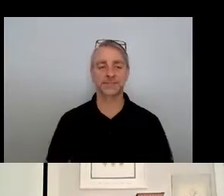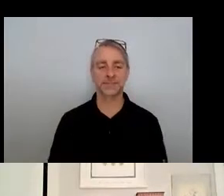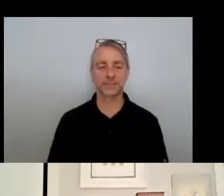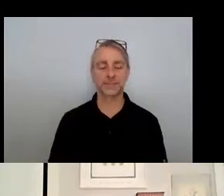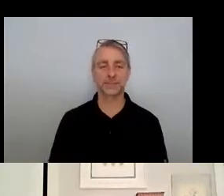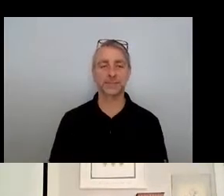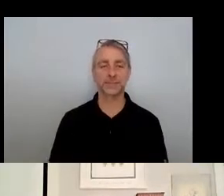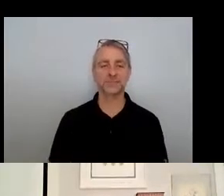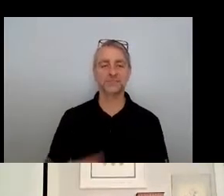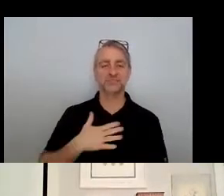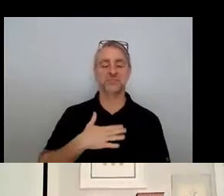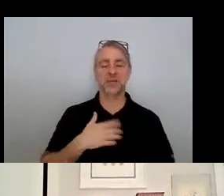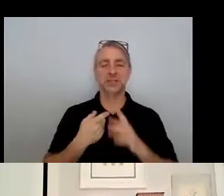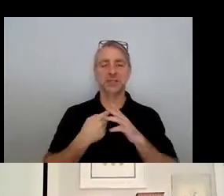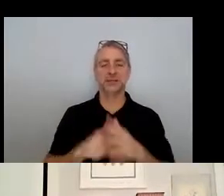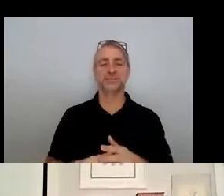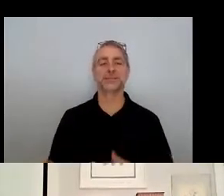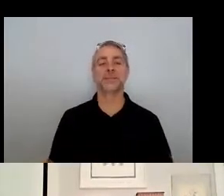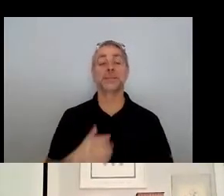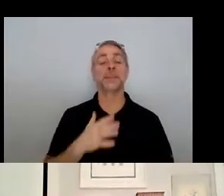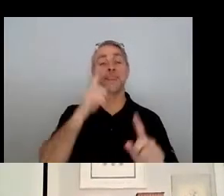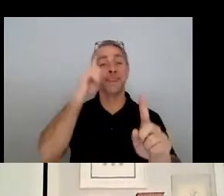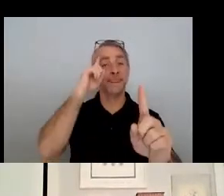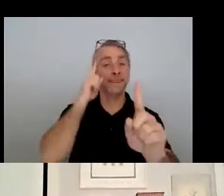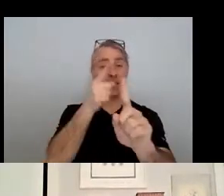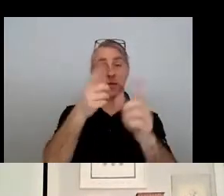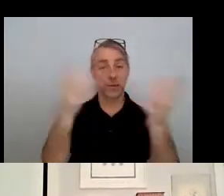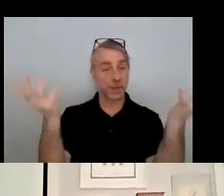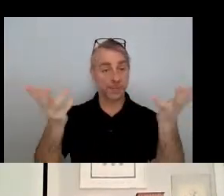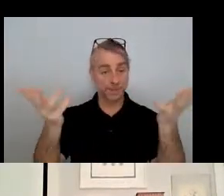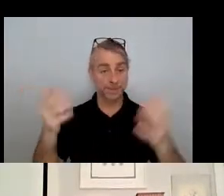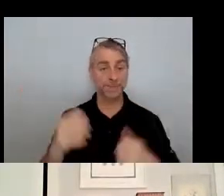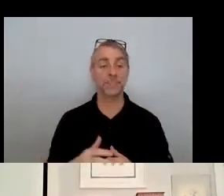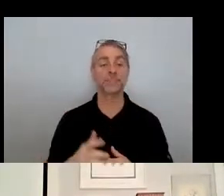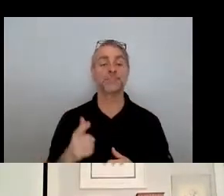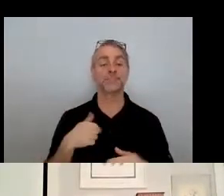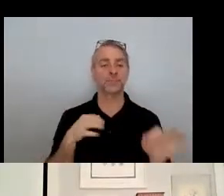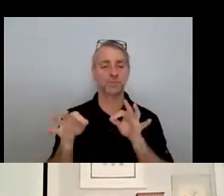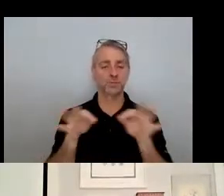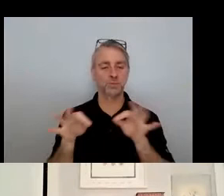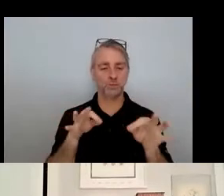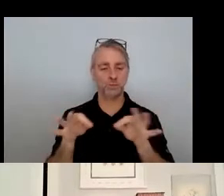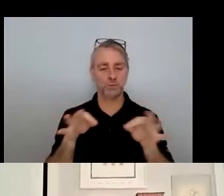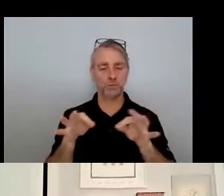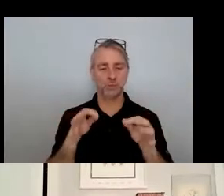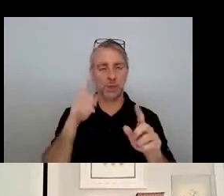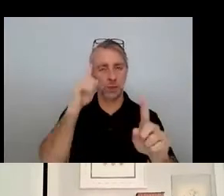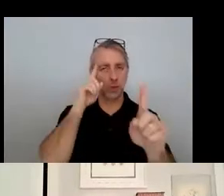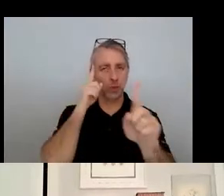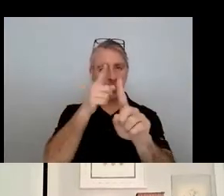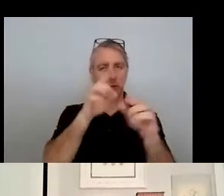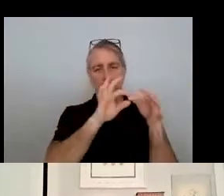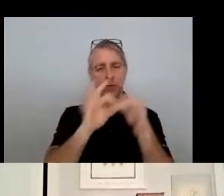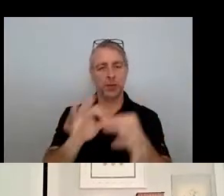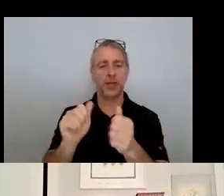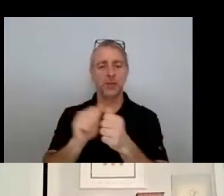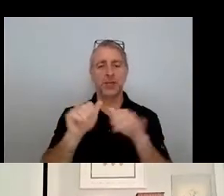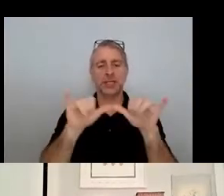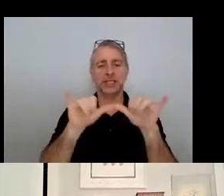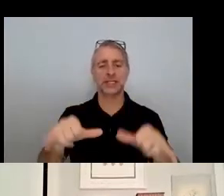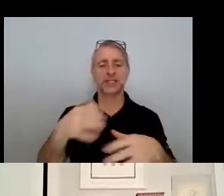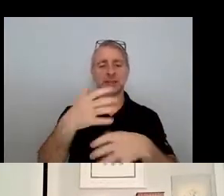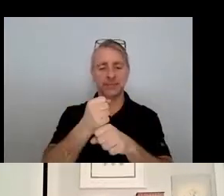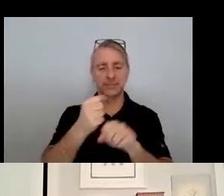for this part are just to sort of give you an understanding of what the goals of a systematic review and meta-analysis are,